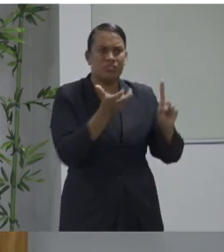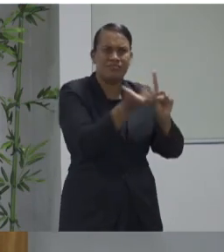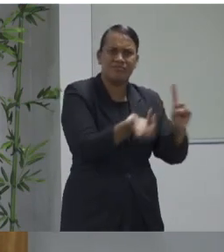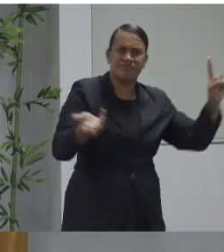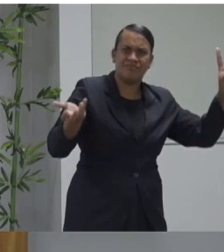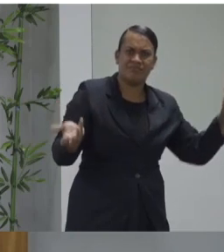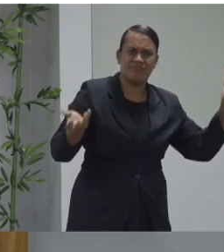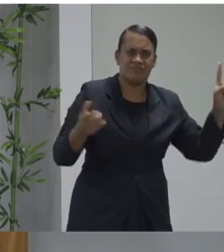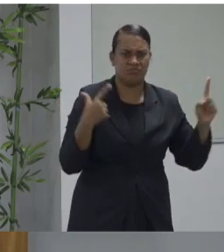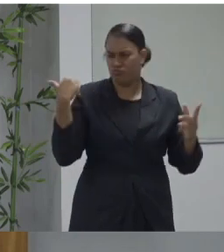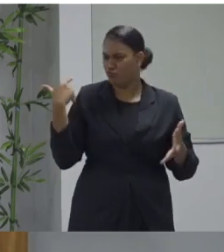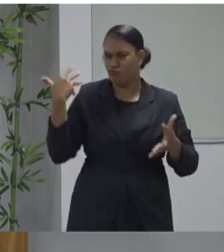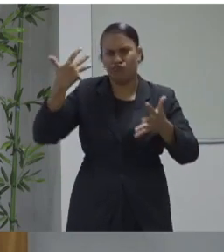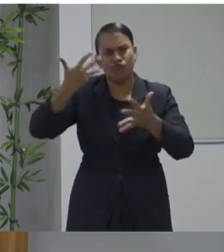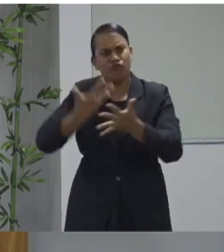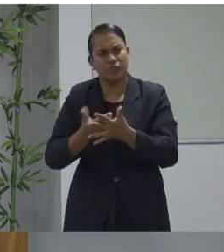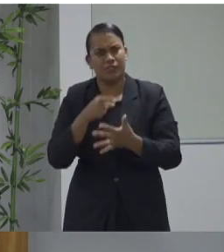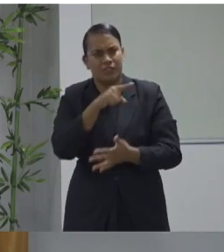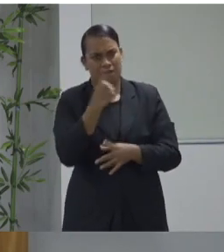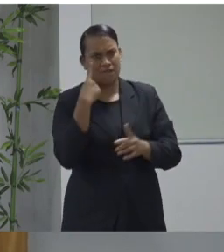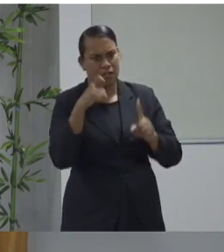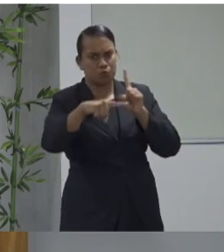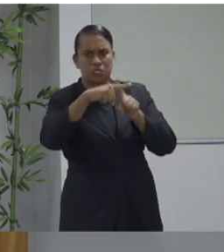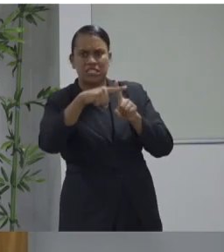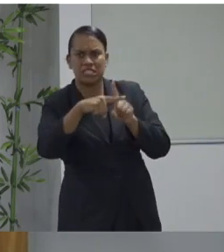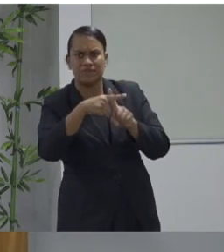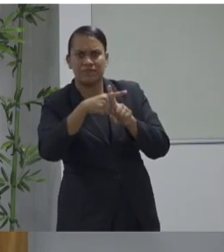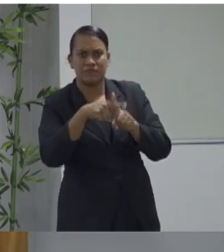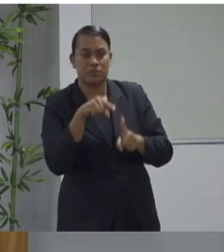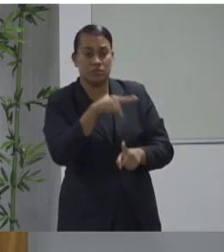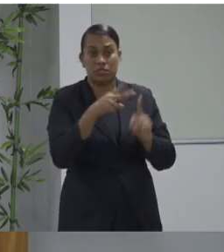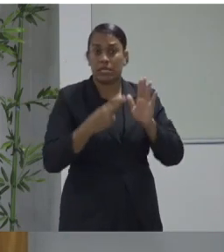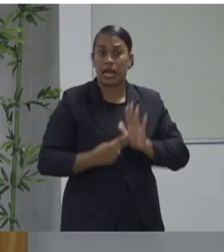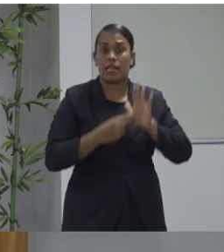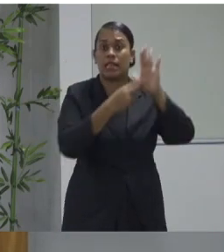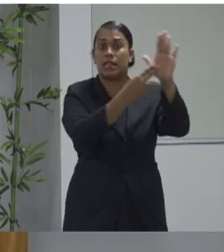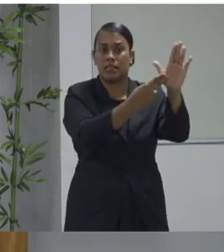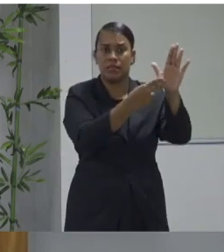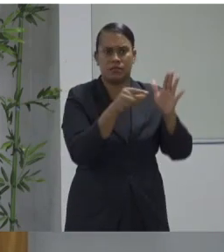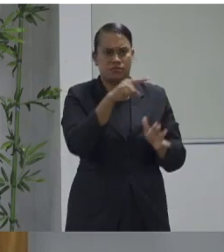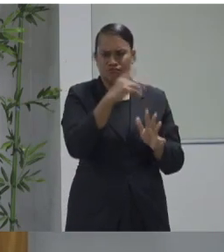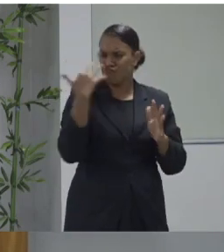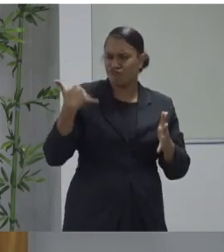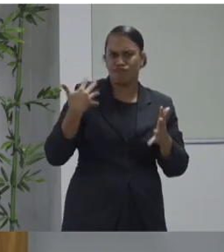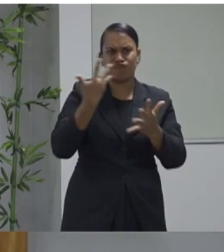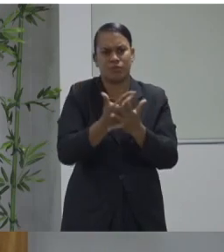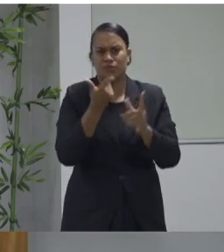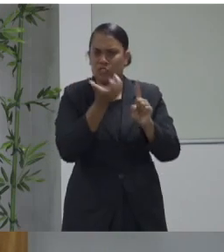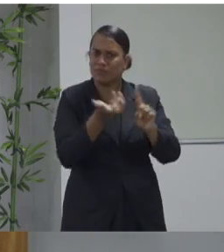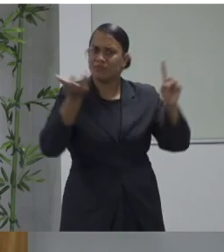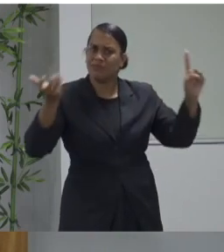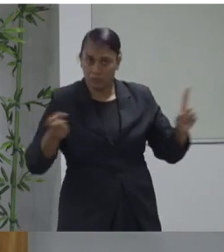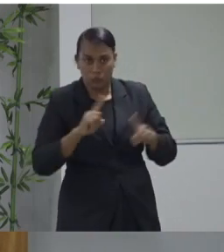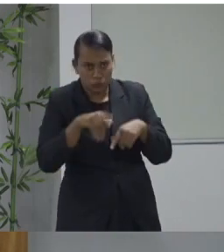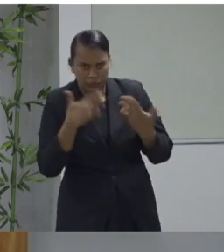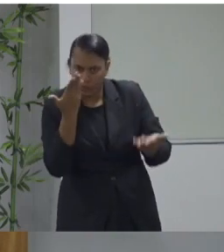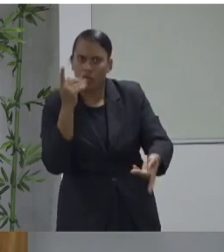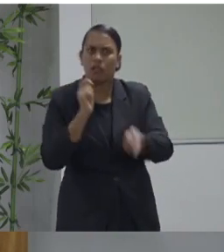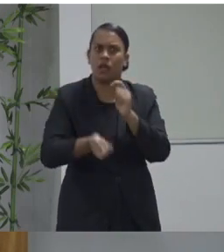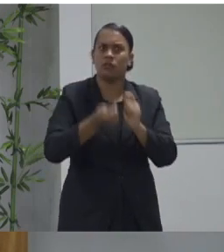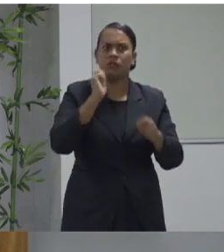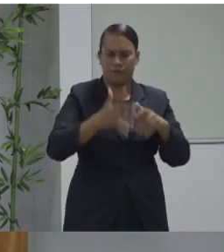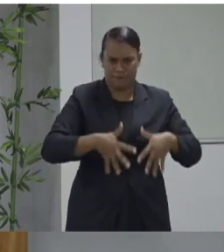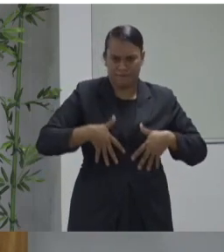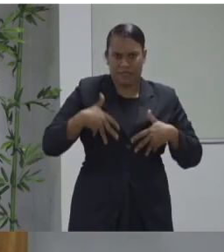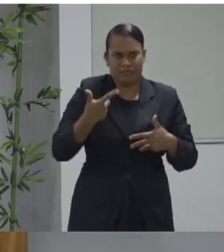and certainly the new case that is in Nandi has been in self-isolation till now. So in terms of assessing the risks, at